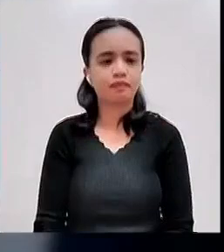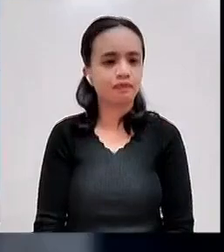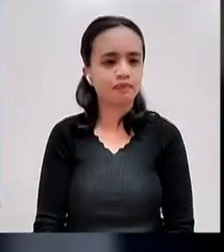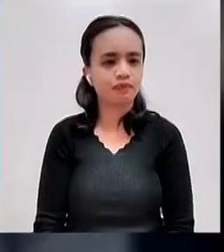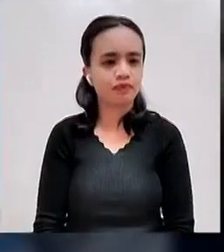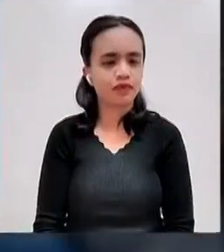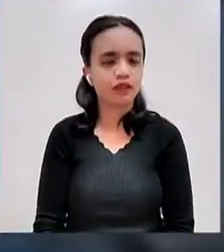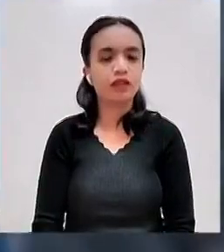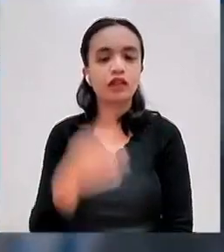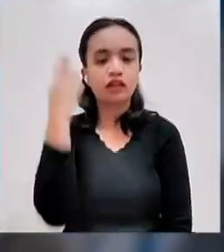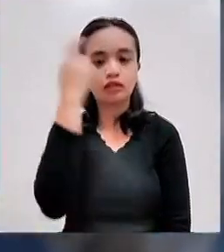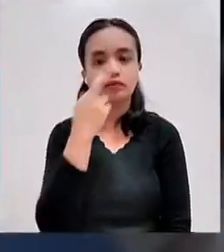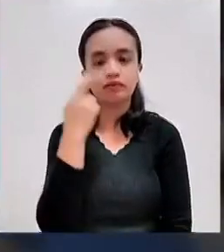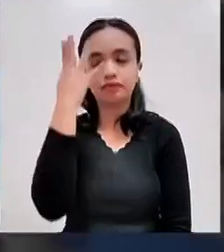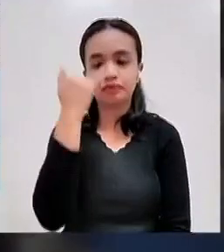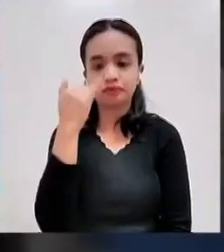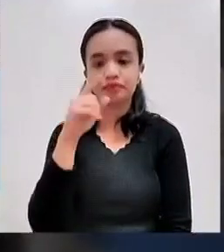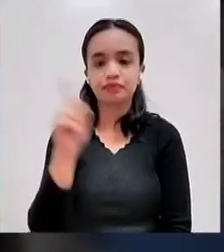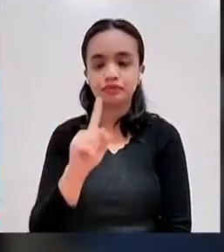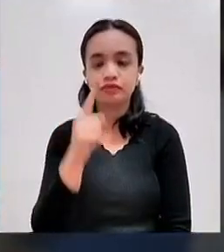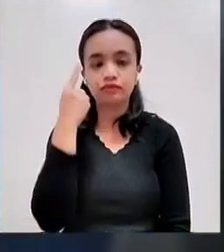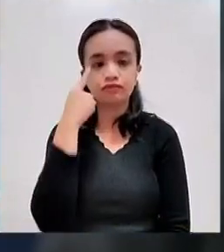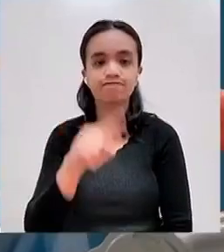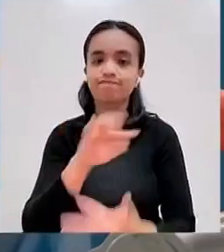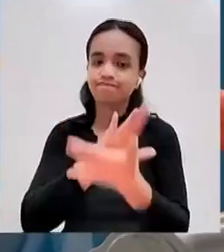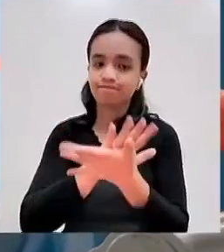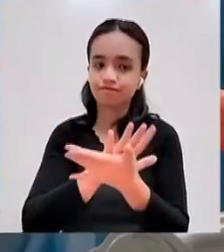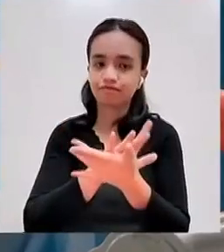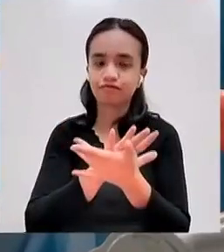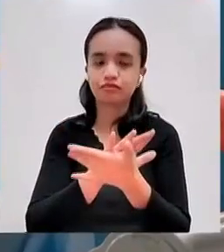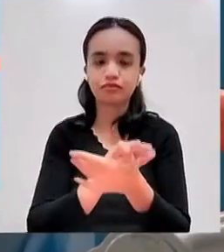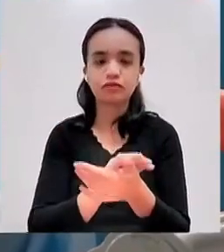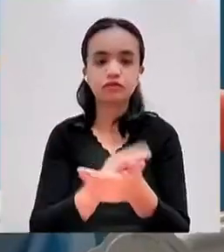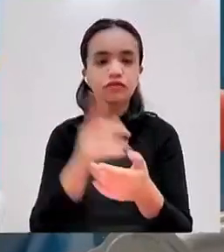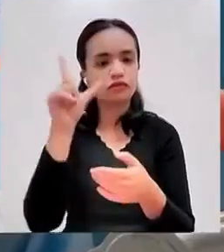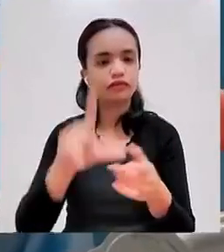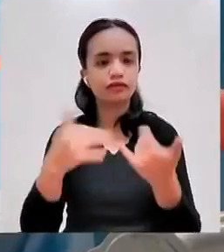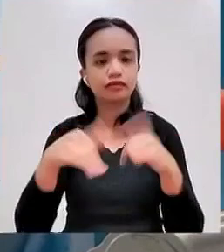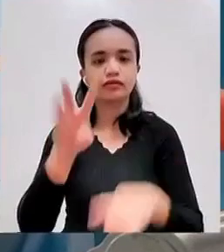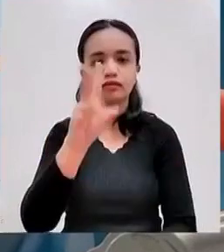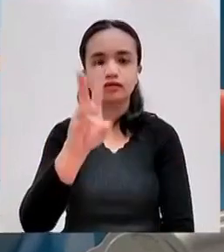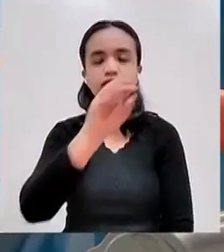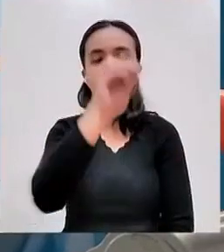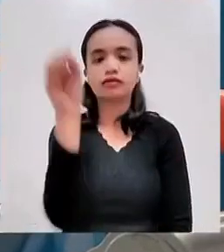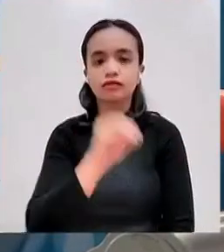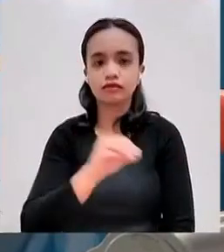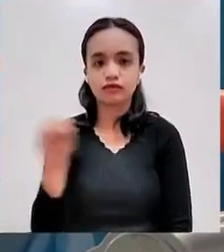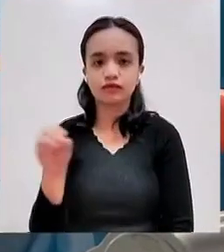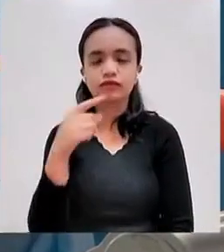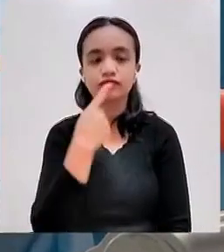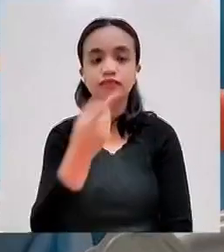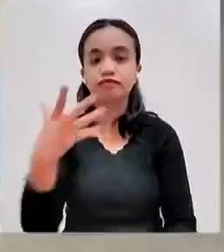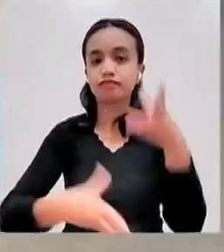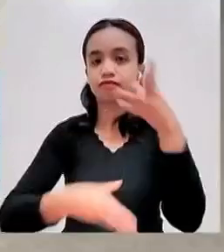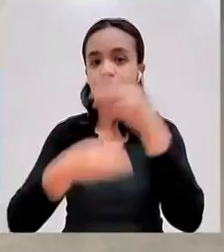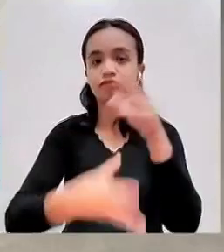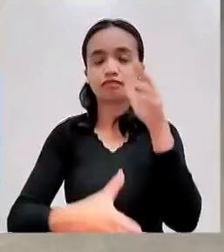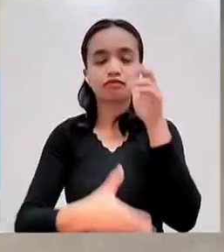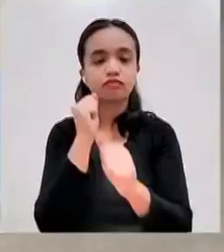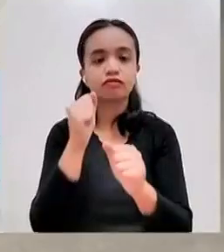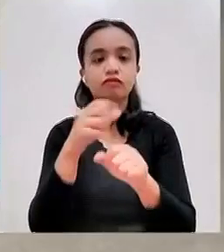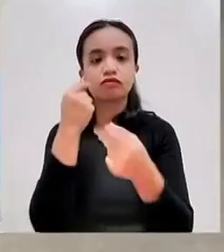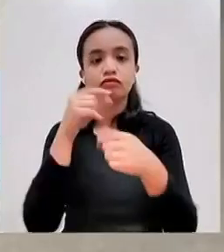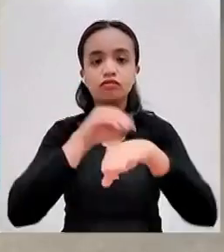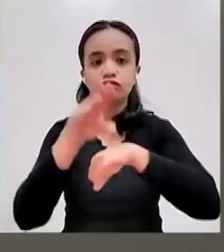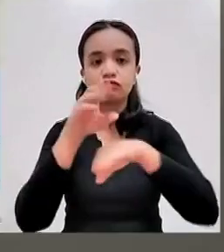hospital bed utilization for COVID cases remains low at 16%. Herbosa adds most patients are advised to isolate at